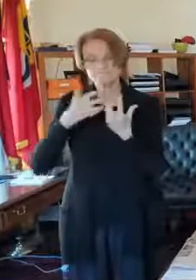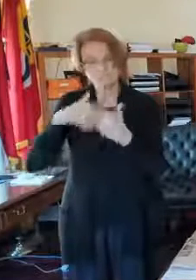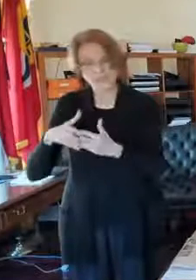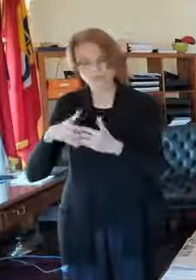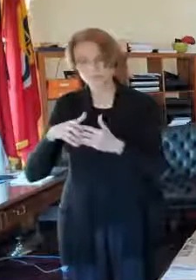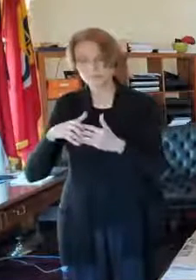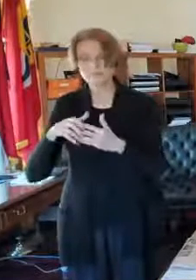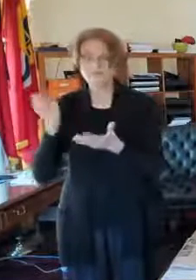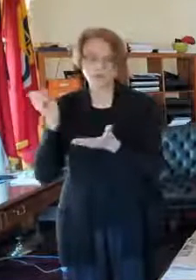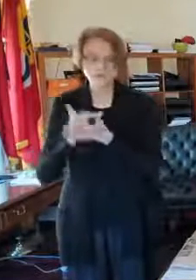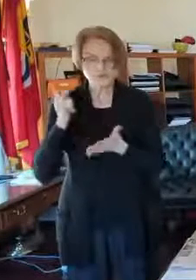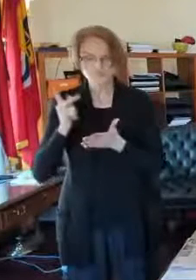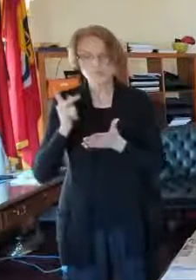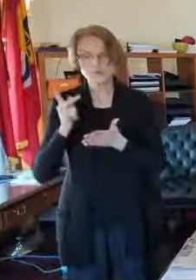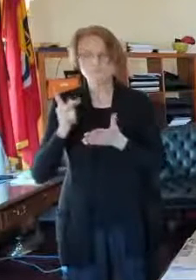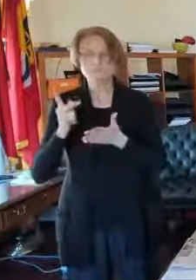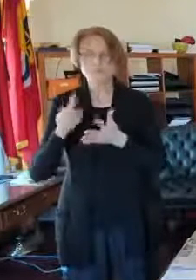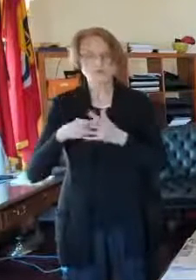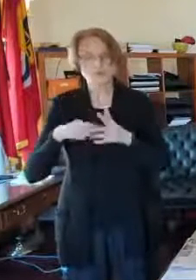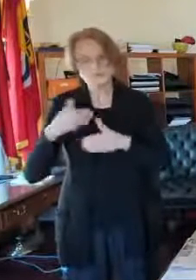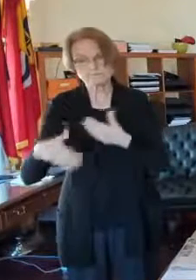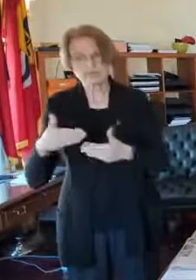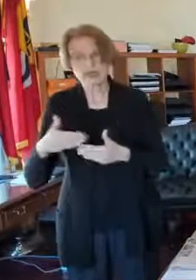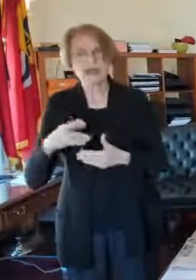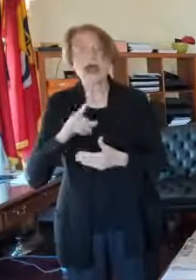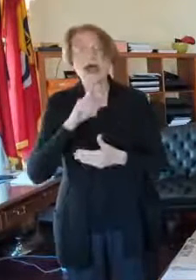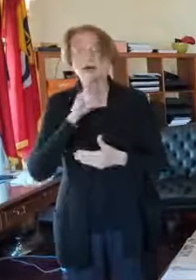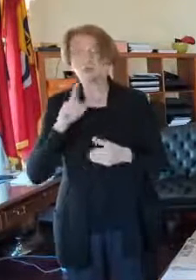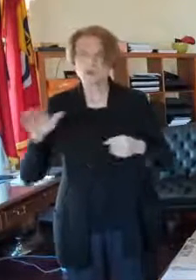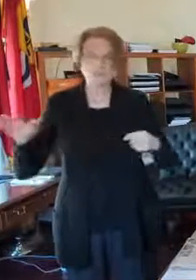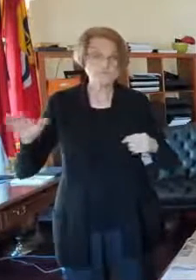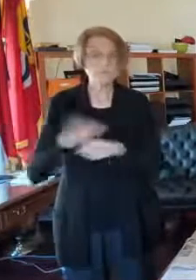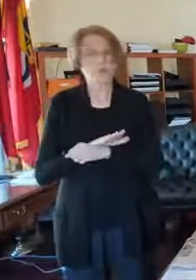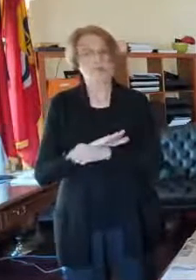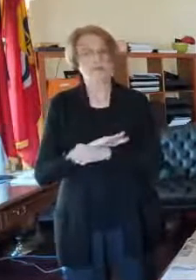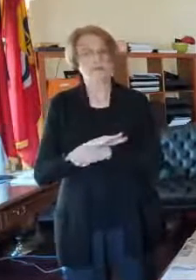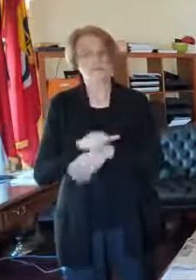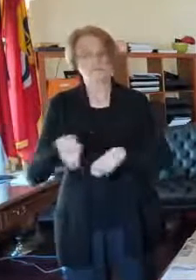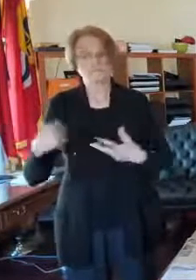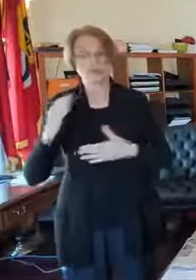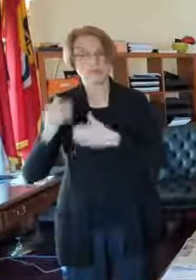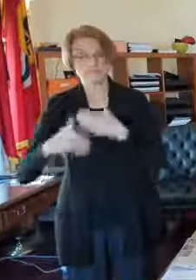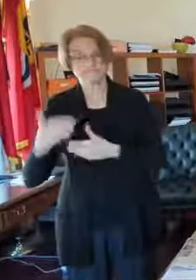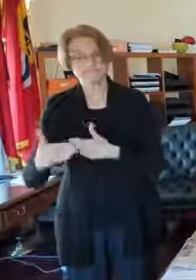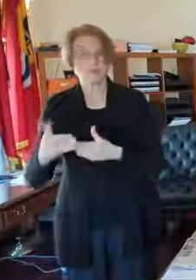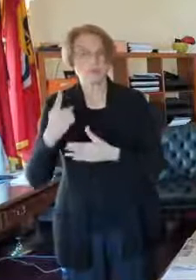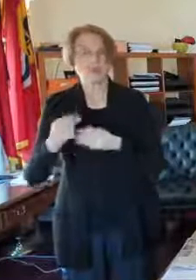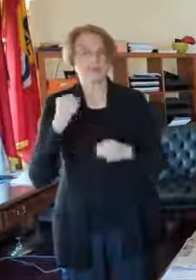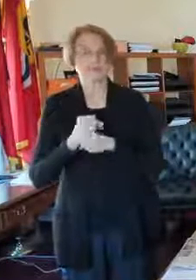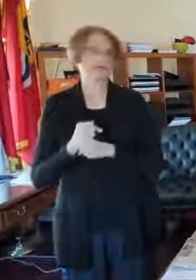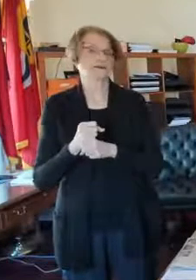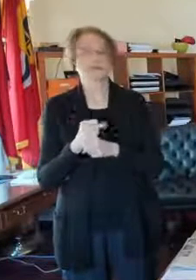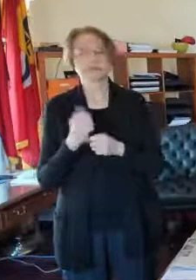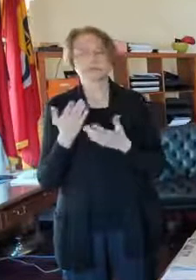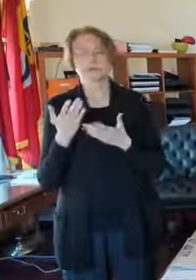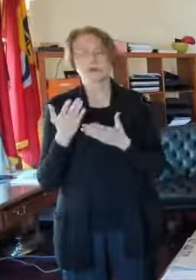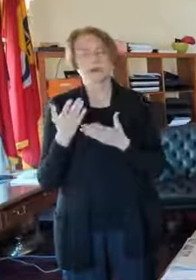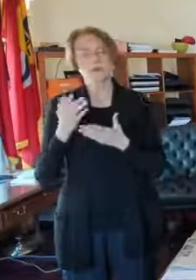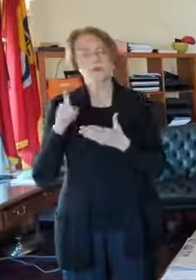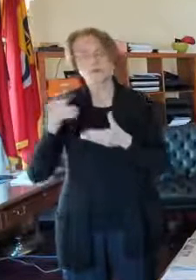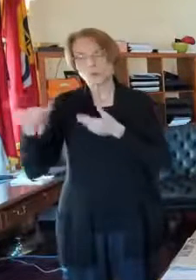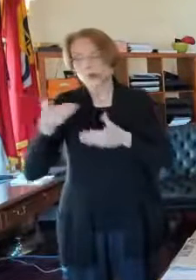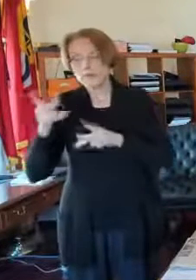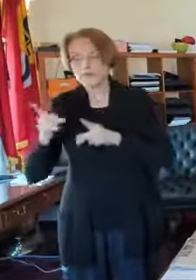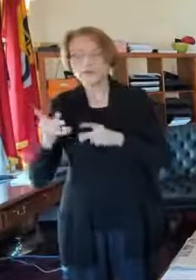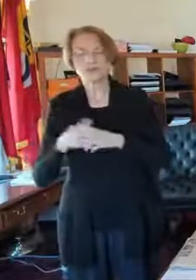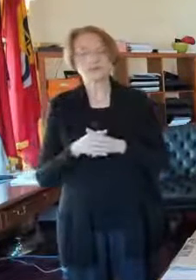implemented over the next few. I'm sure it'll take a year to fully implement this. There are some new positions. The city has to step up and provide